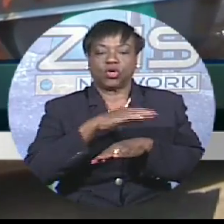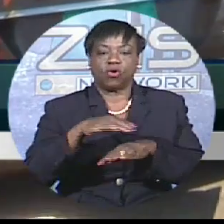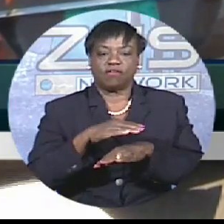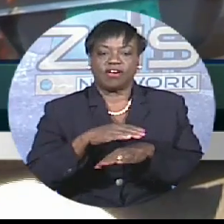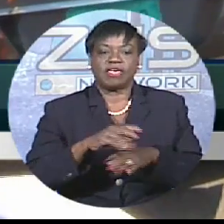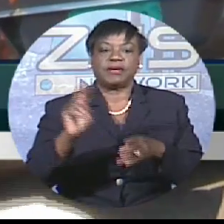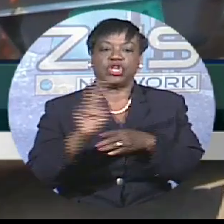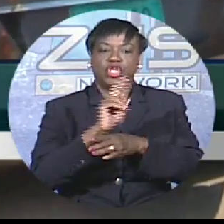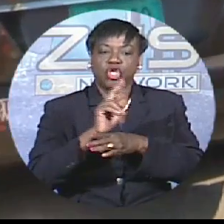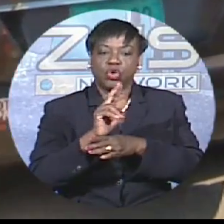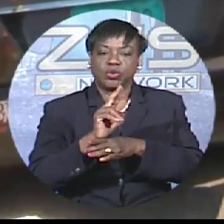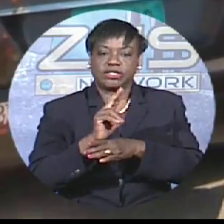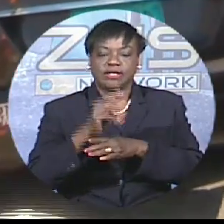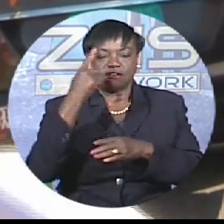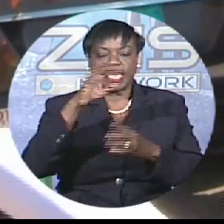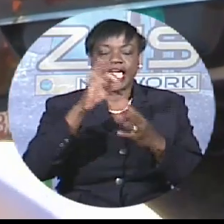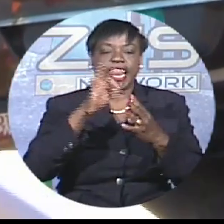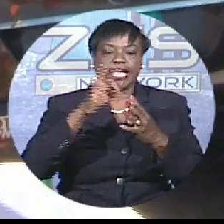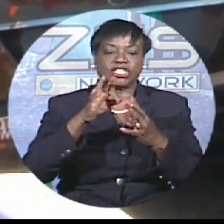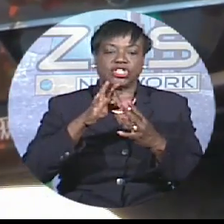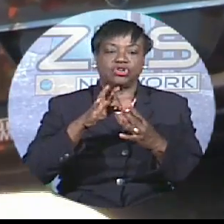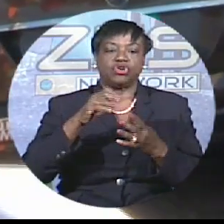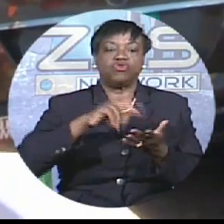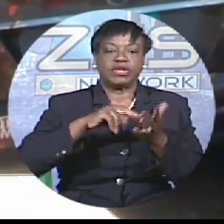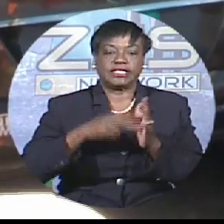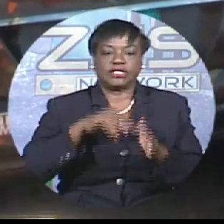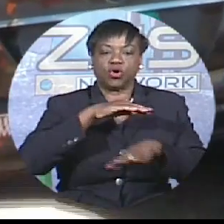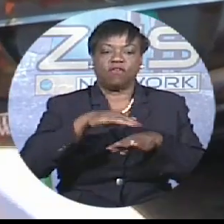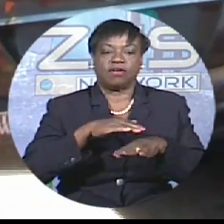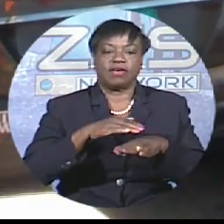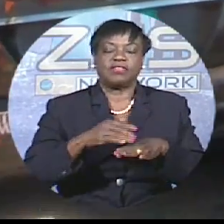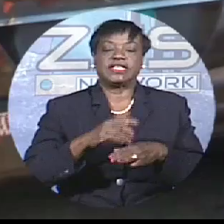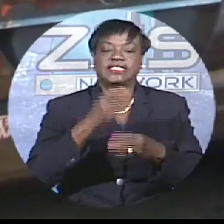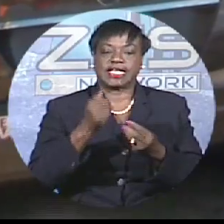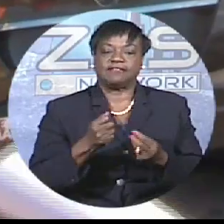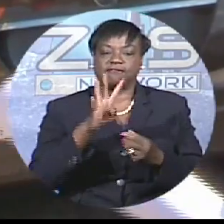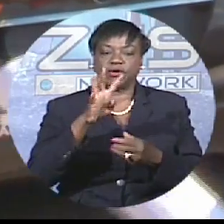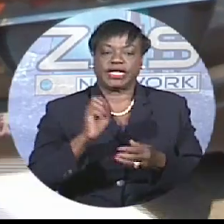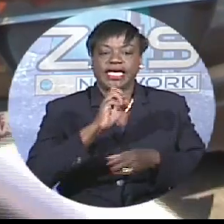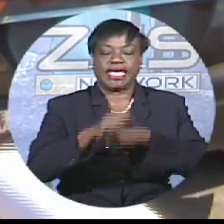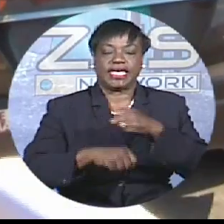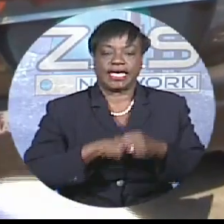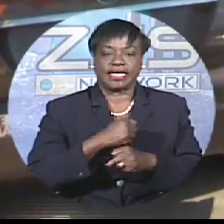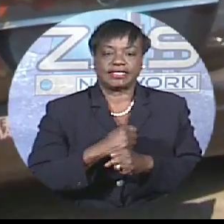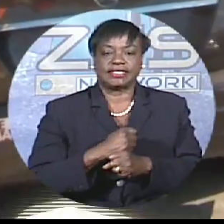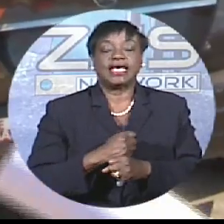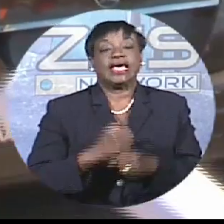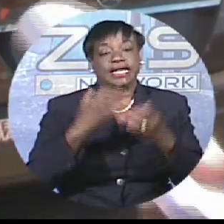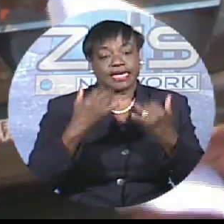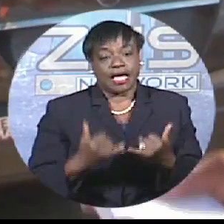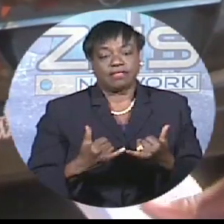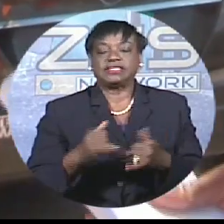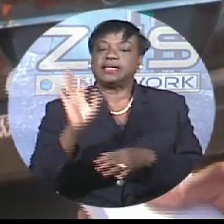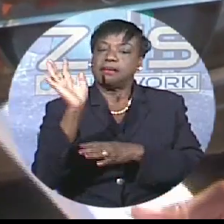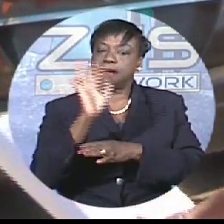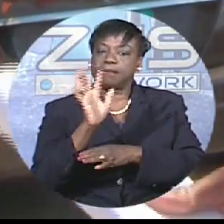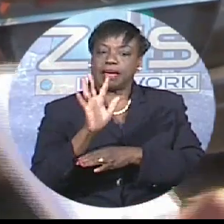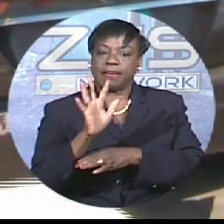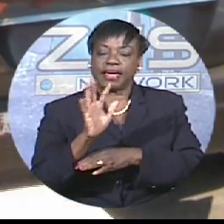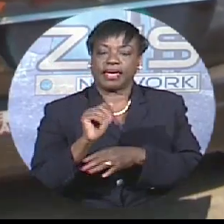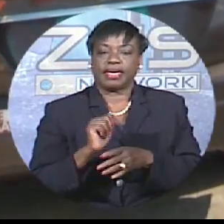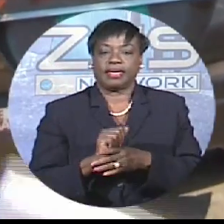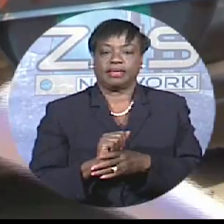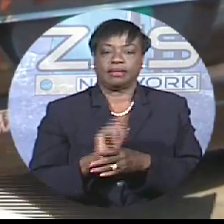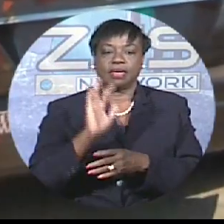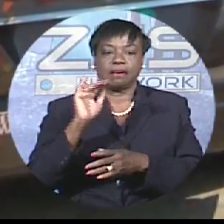40 years. And now it's time to say to the incumbent, well, you know, bye-bye, because, you know, you're not, we gave